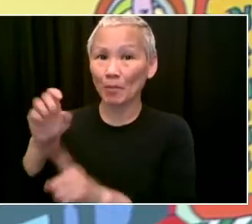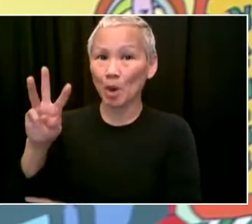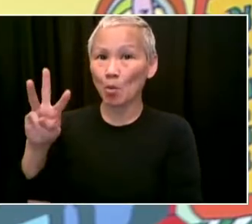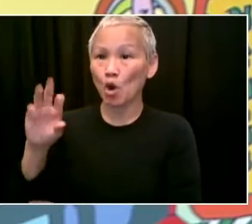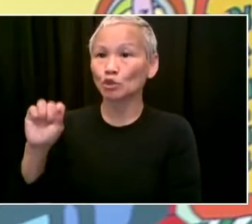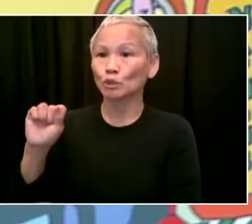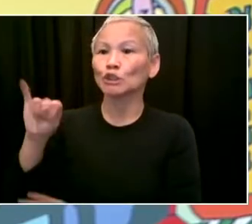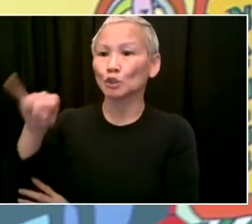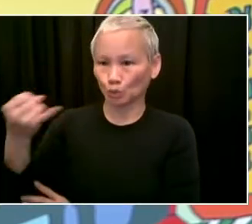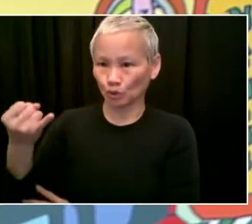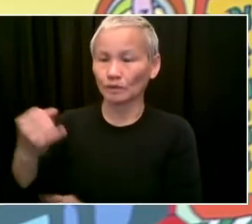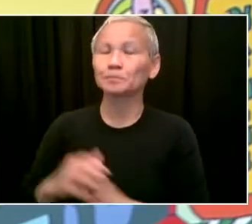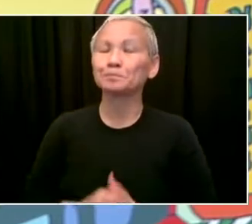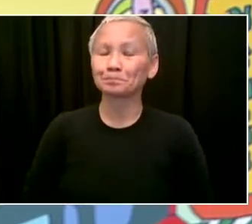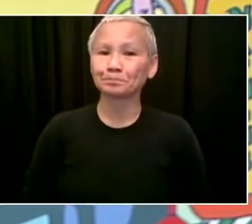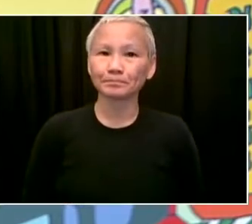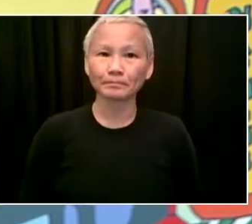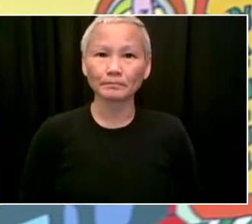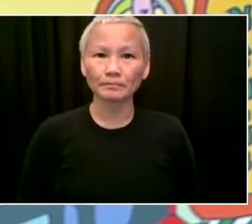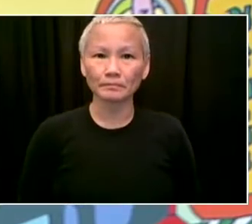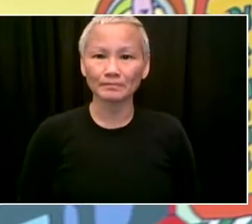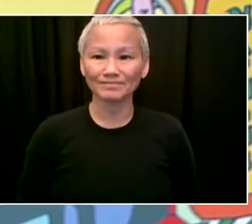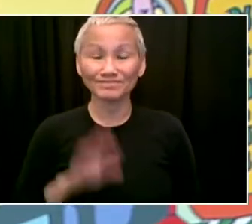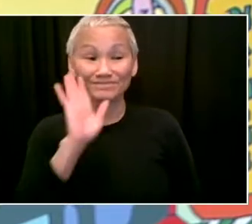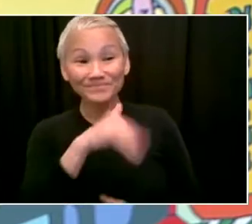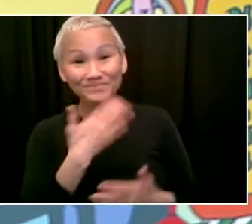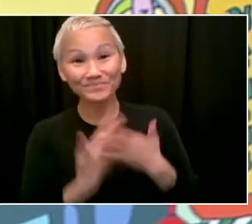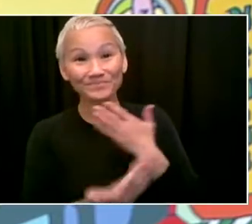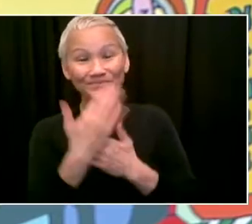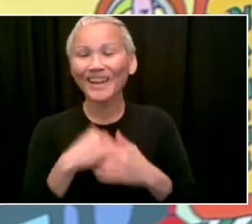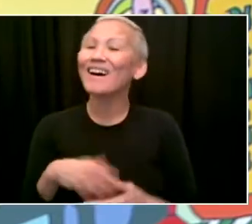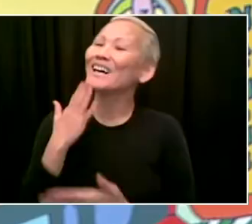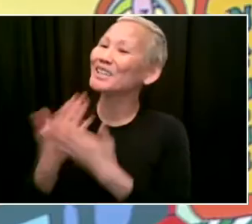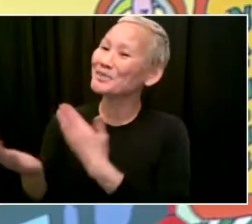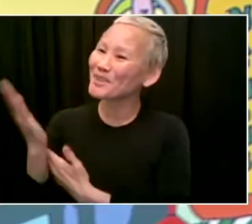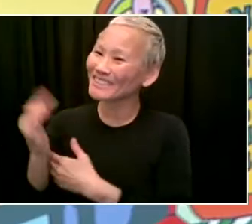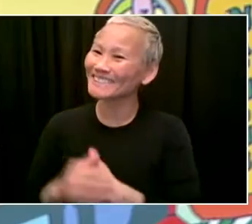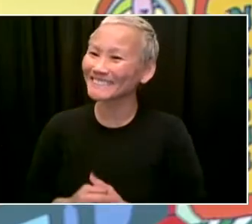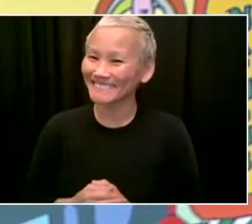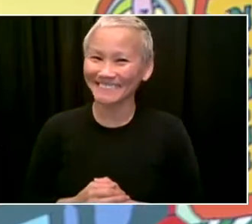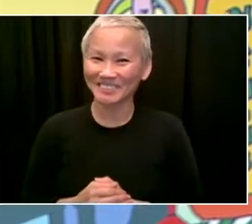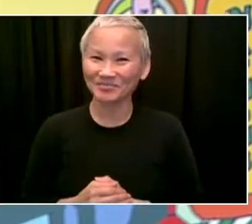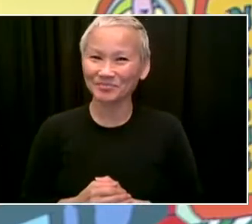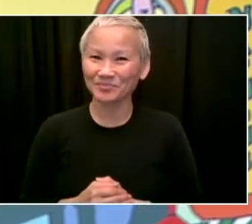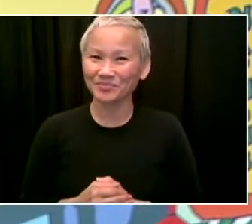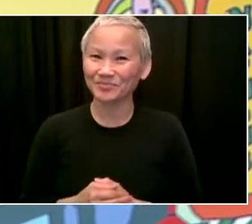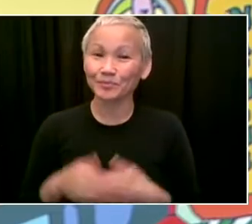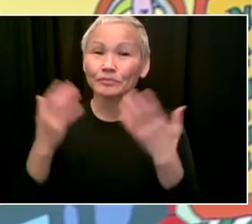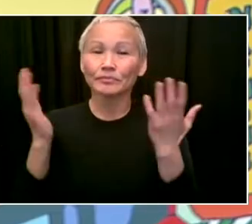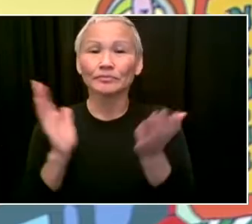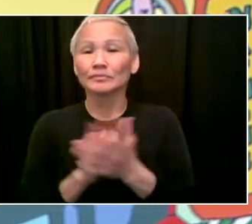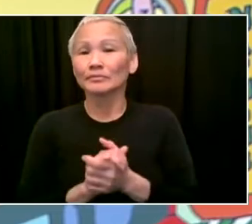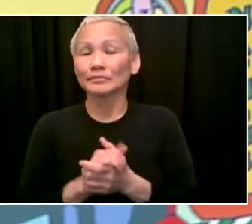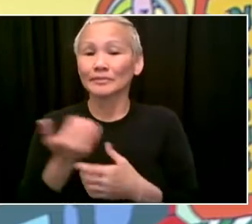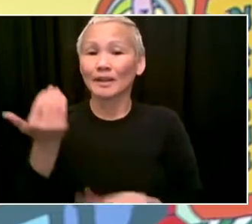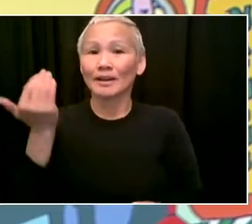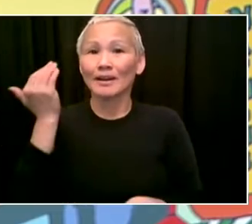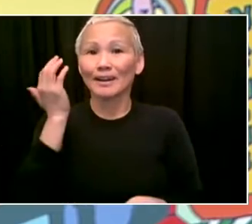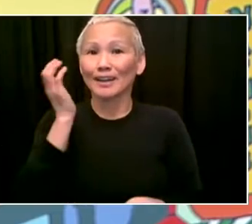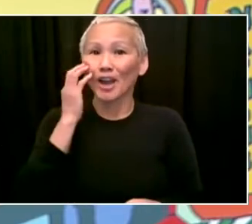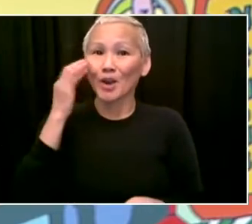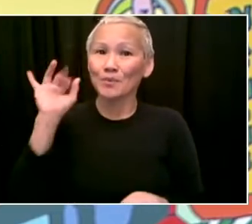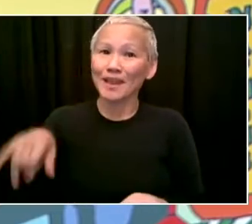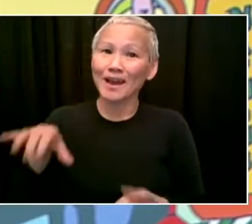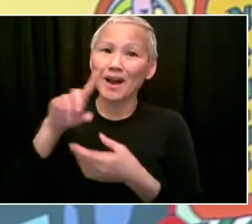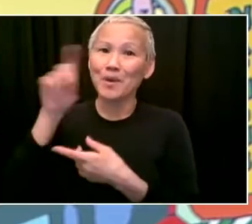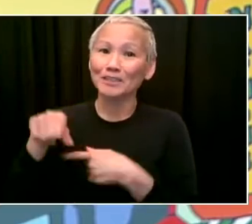today? I'm great. Not to beat a debate, not to relive the debate, but I am curious. Beat a dead